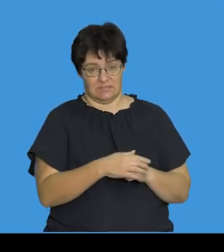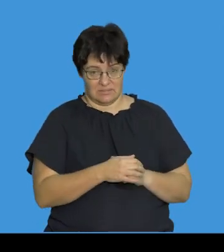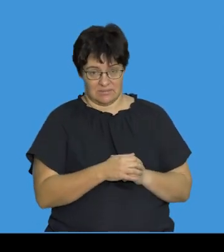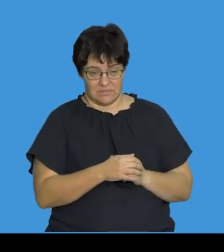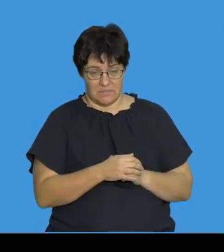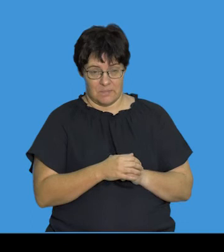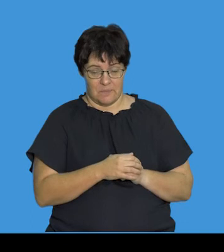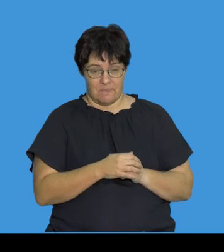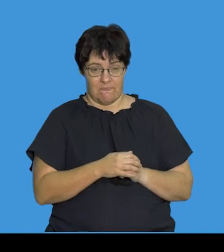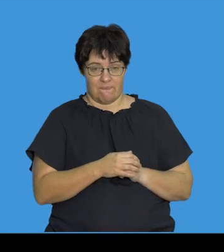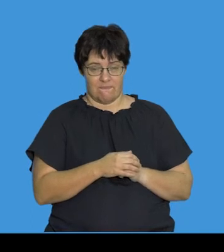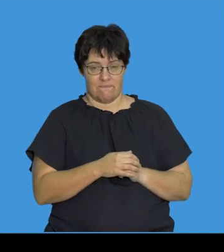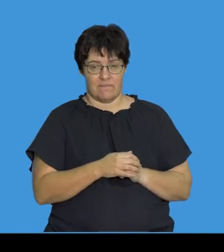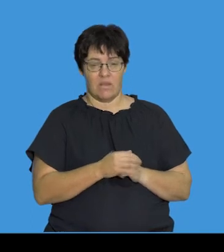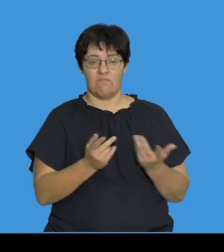of